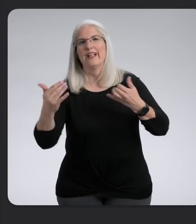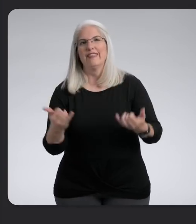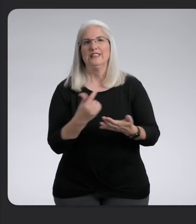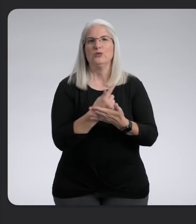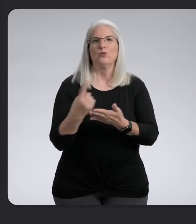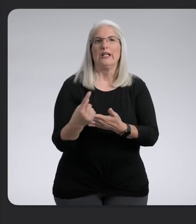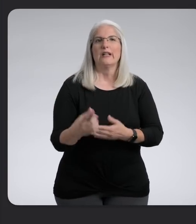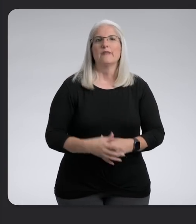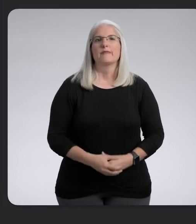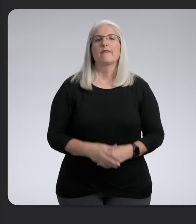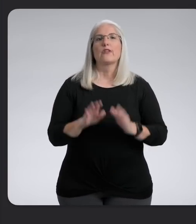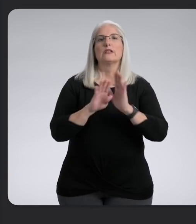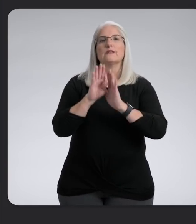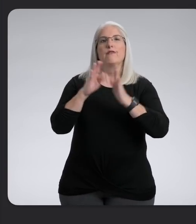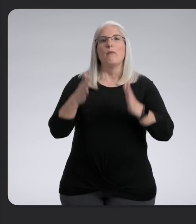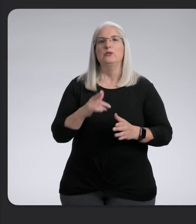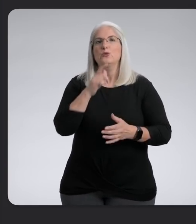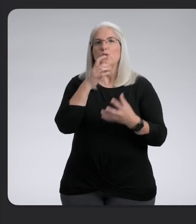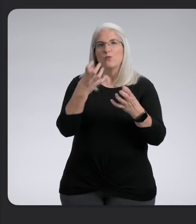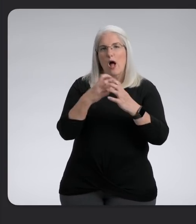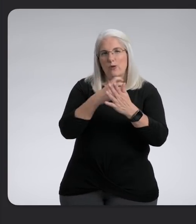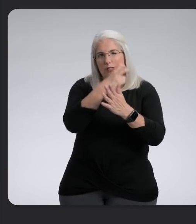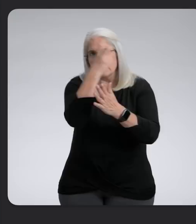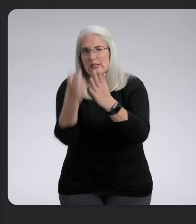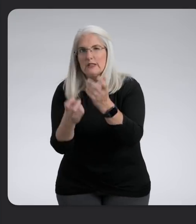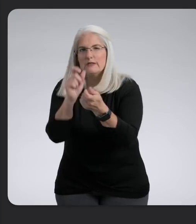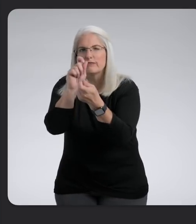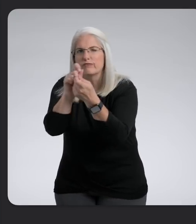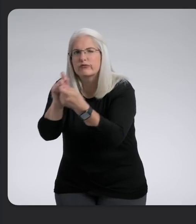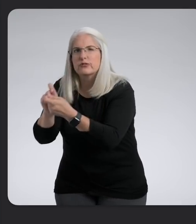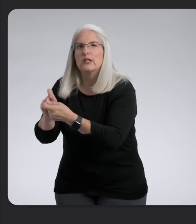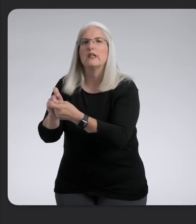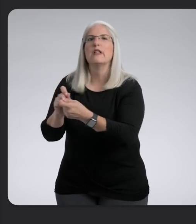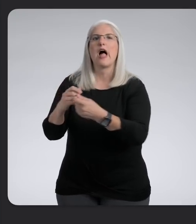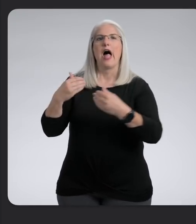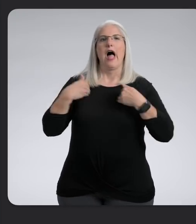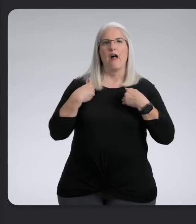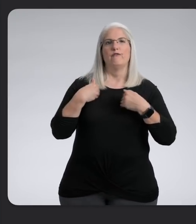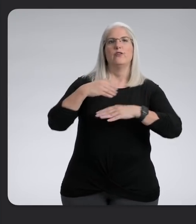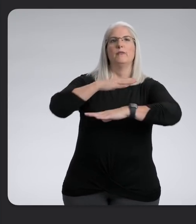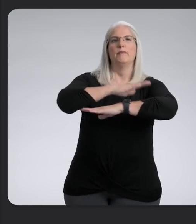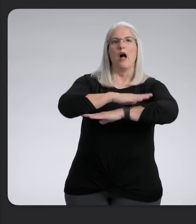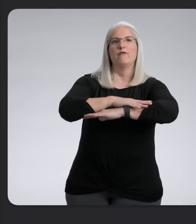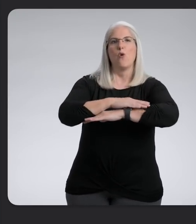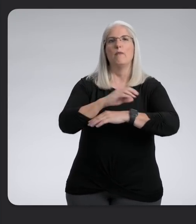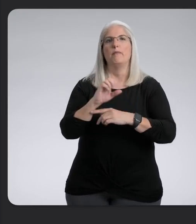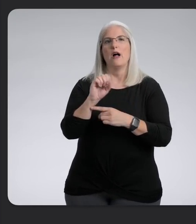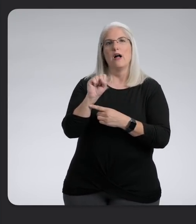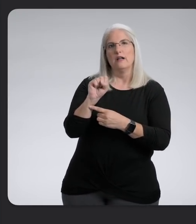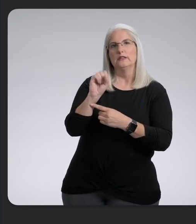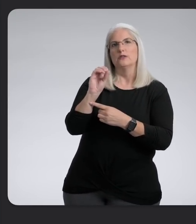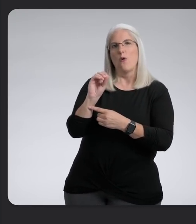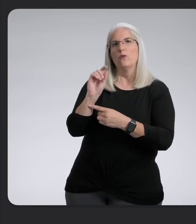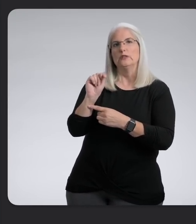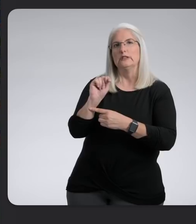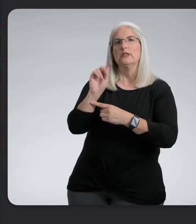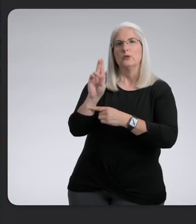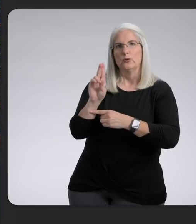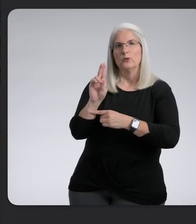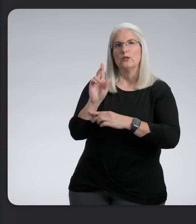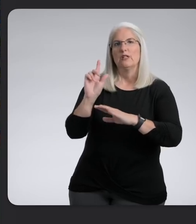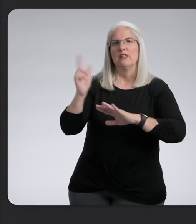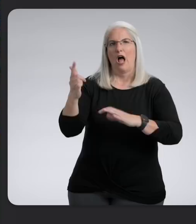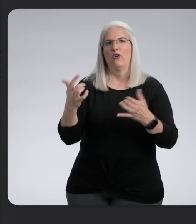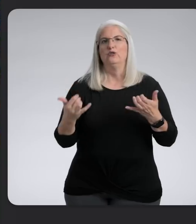want to take a deeper dive into our announcements, we have the Platform State of the Union coming up later today. And we have a